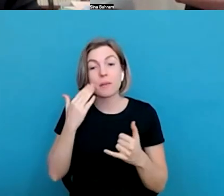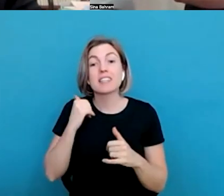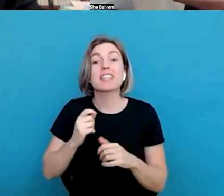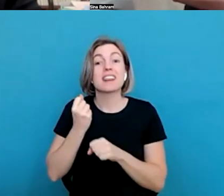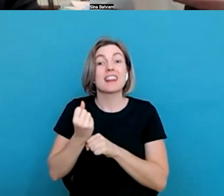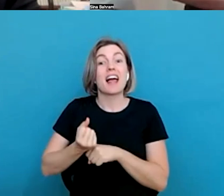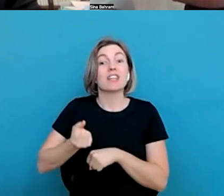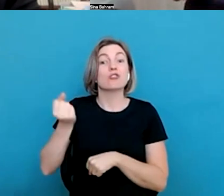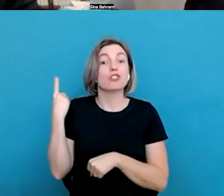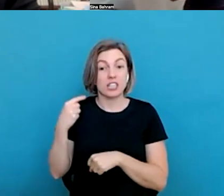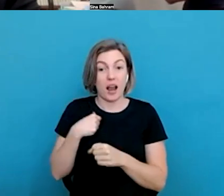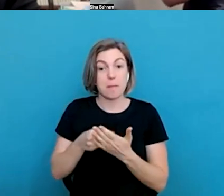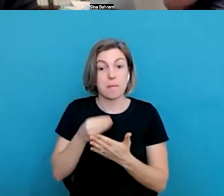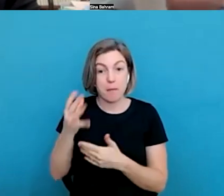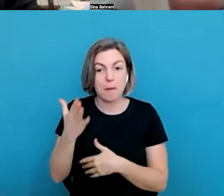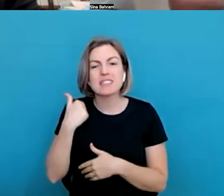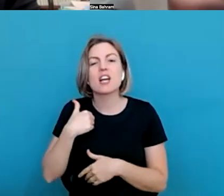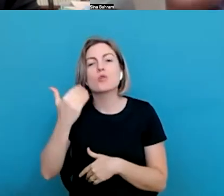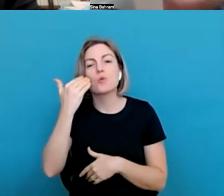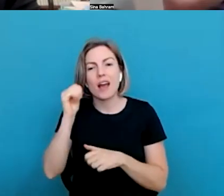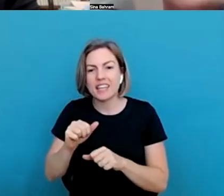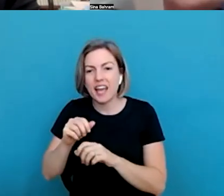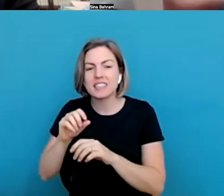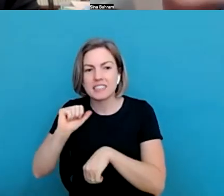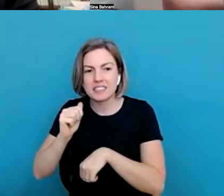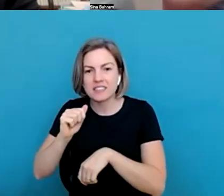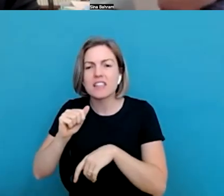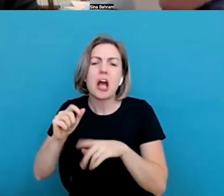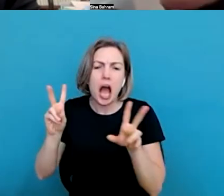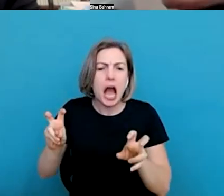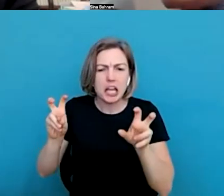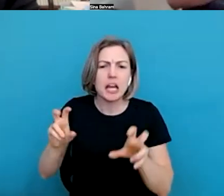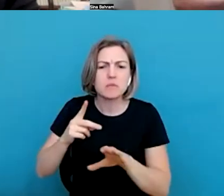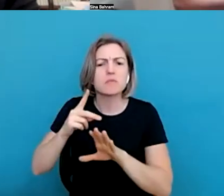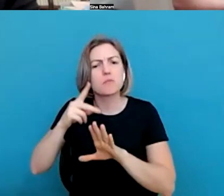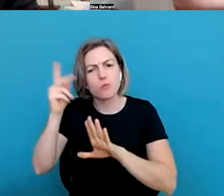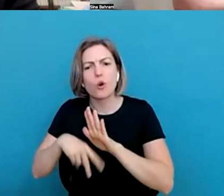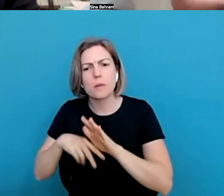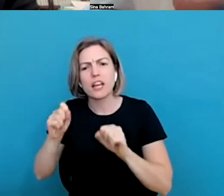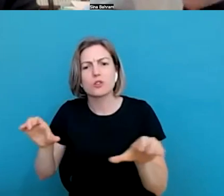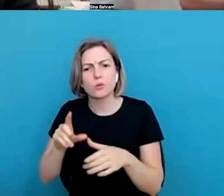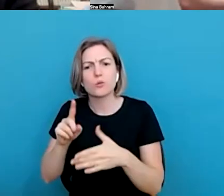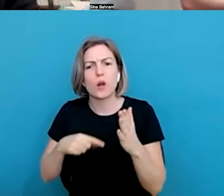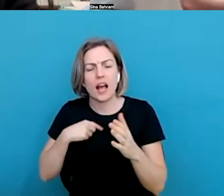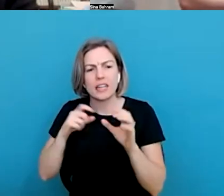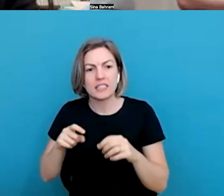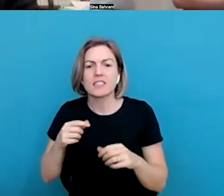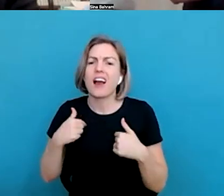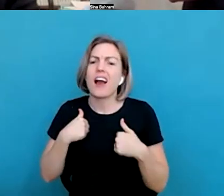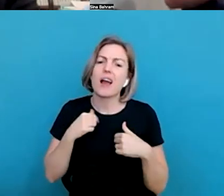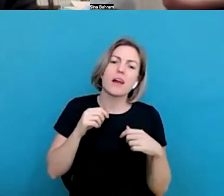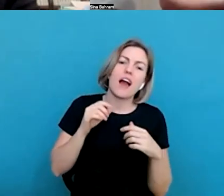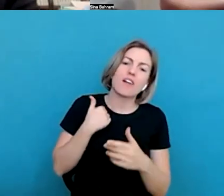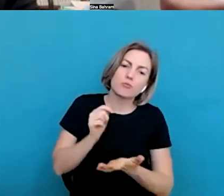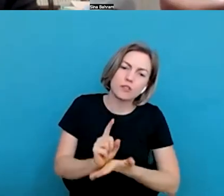is because I knew that I could programmatically do what I needed to get done. And I have a lot of privilege. I'm a computer scientist. I